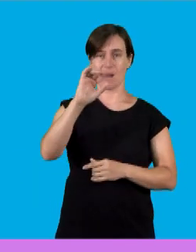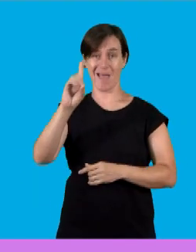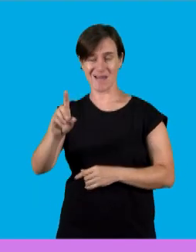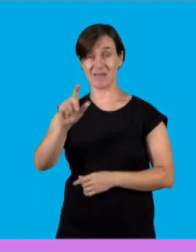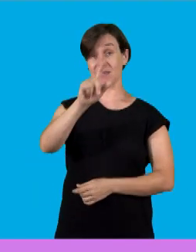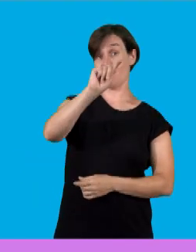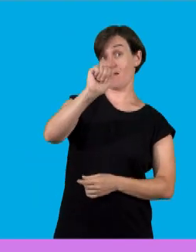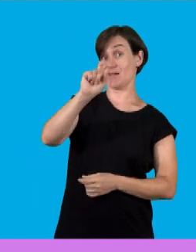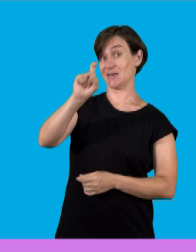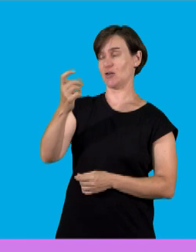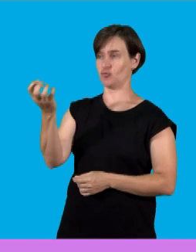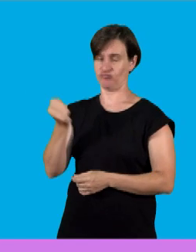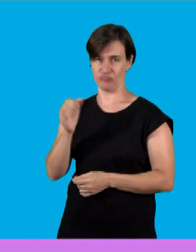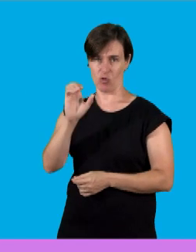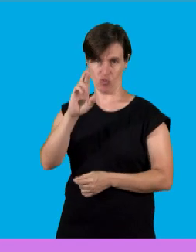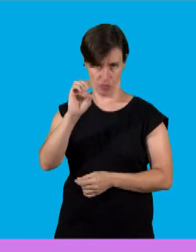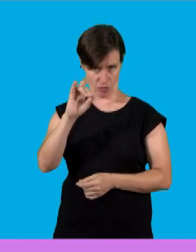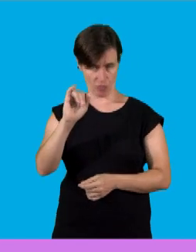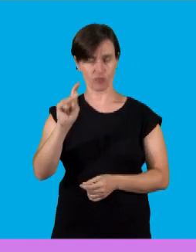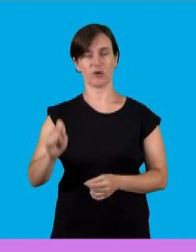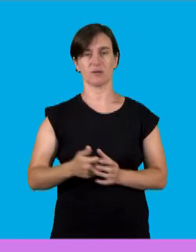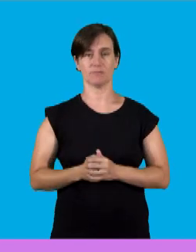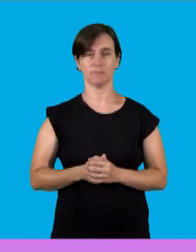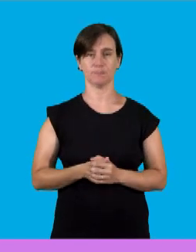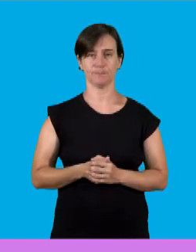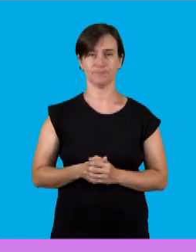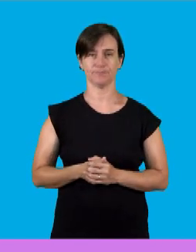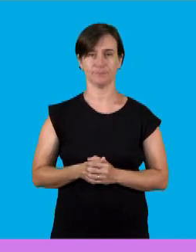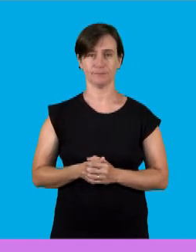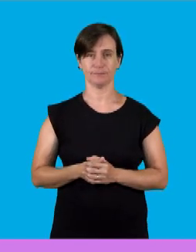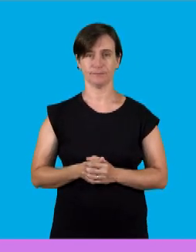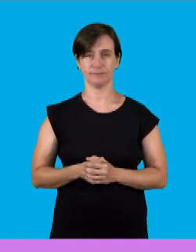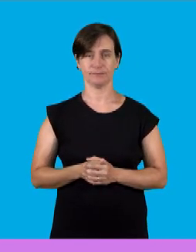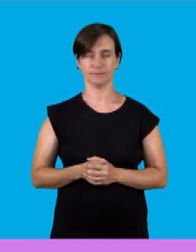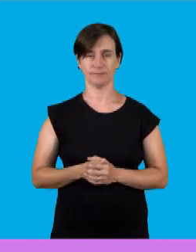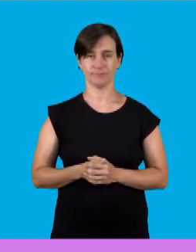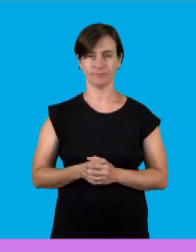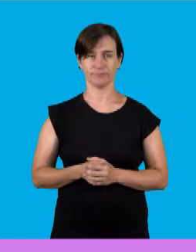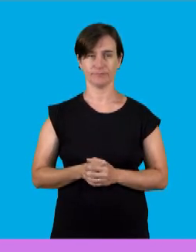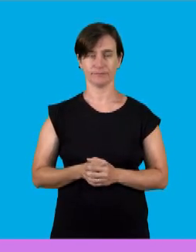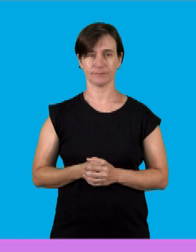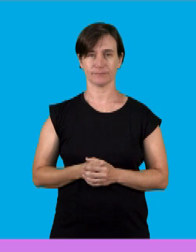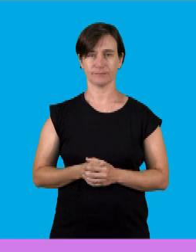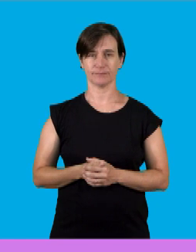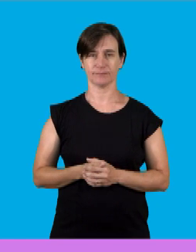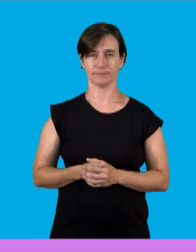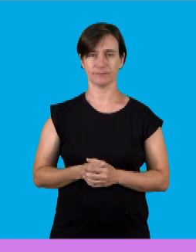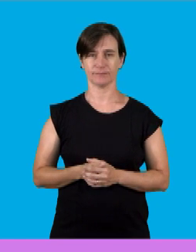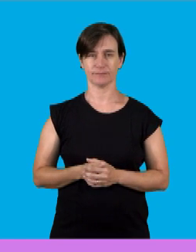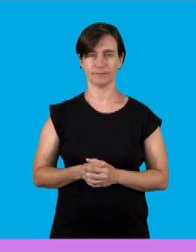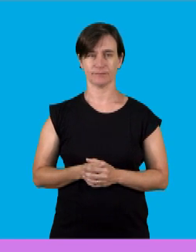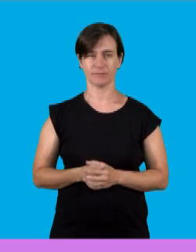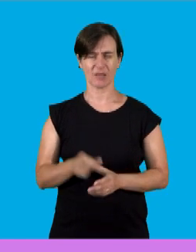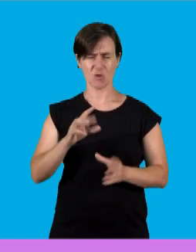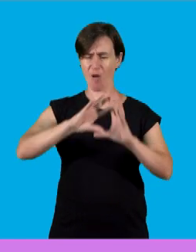tax credit, right? So let's just say medical aid tax credit, then we know. Okay, so now I've taken